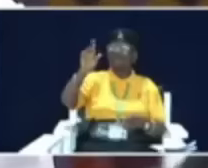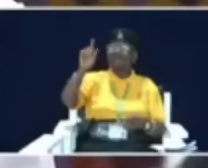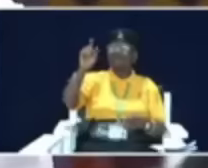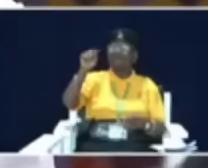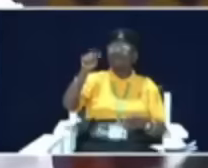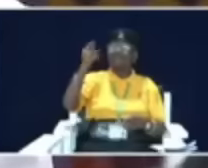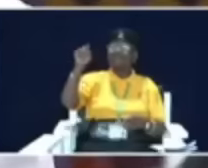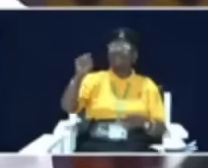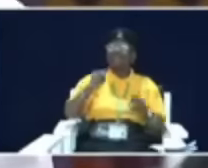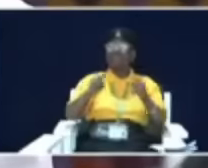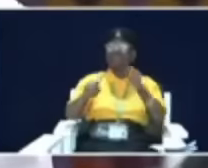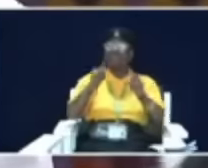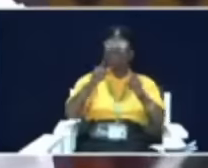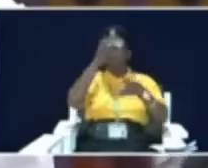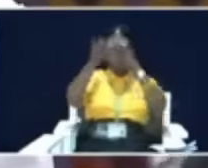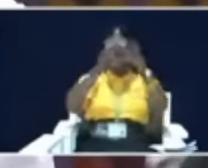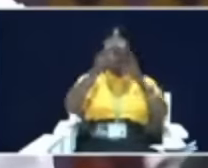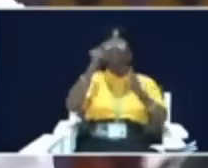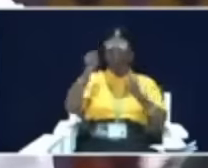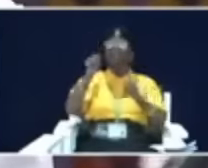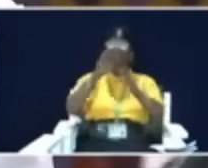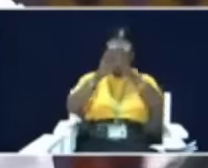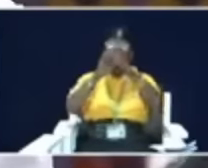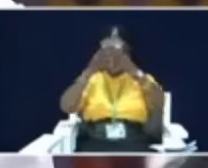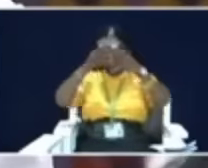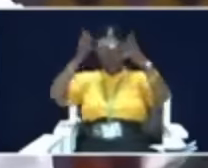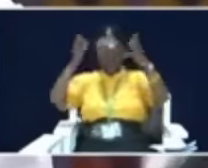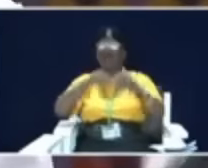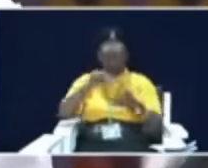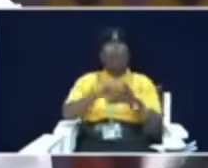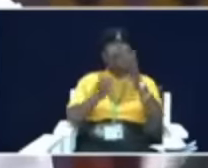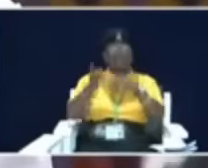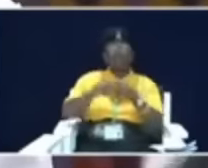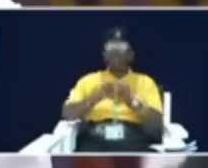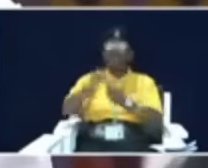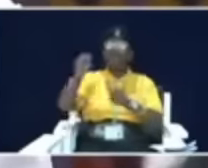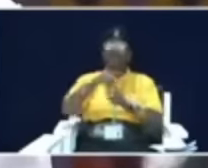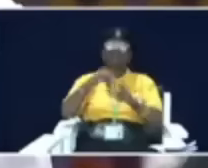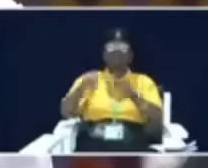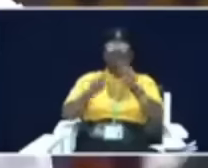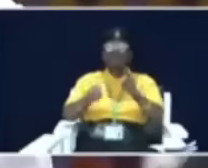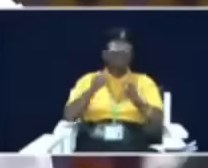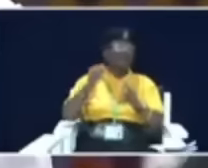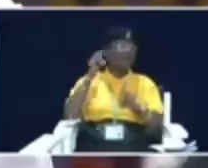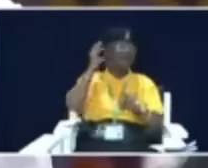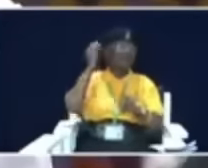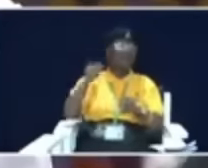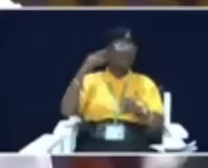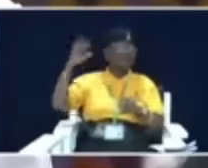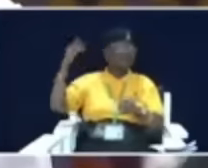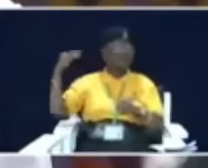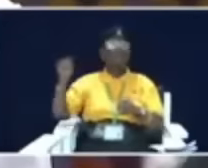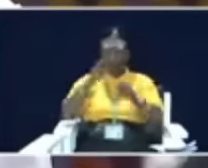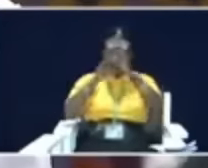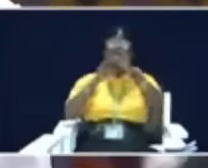the priest blew with the trumpet, and it came to pass when the people heard the sound of the trumpet, and the people shouted